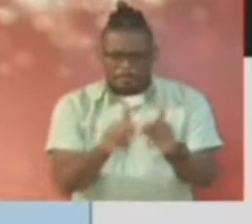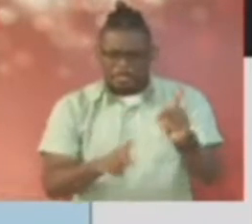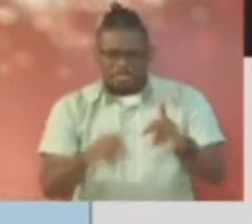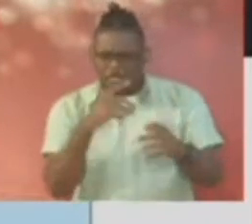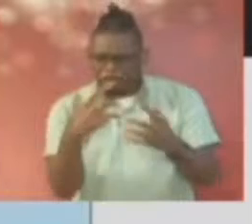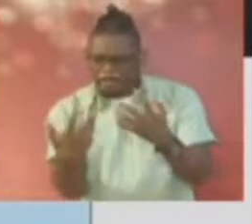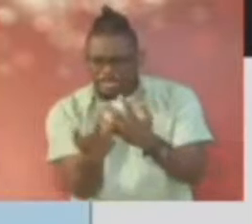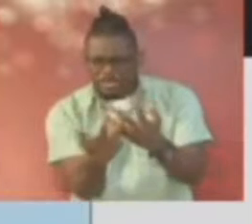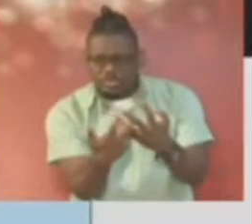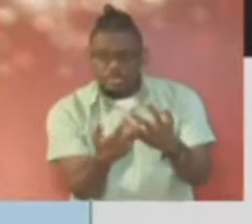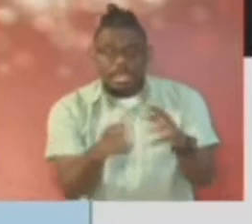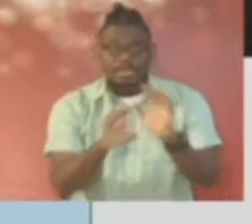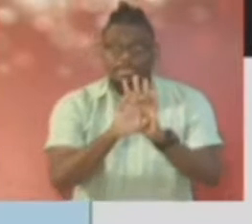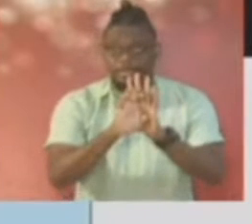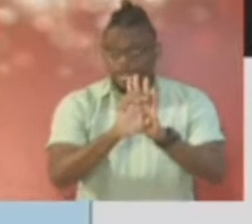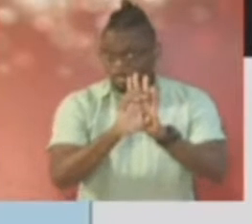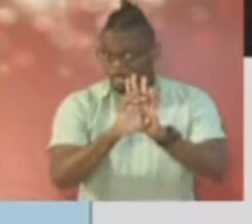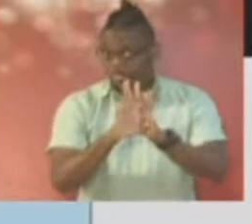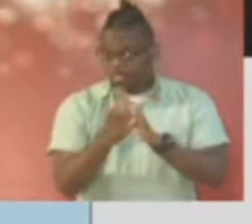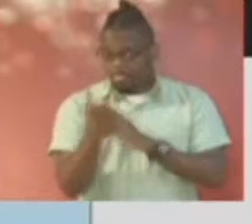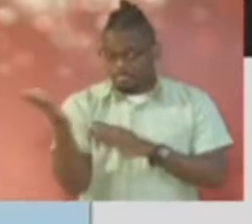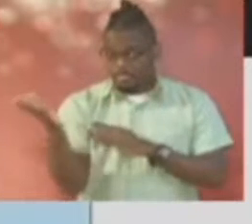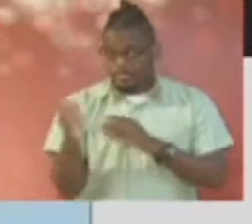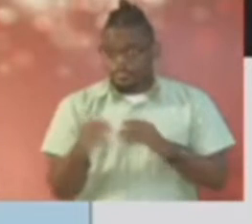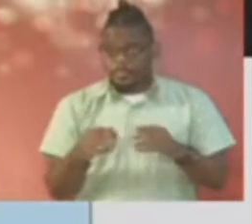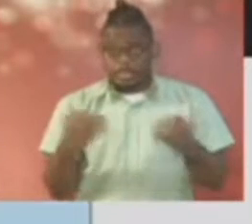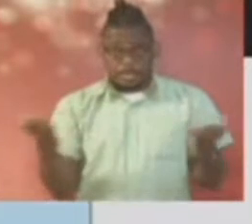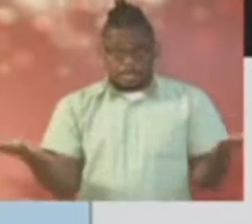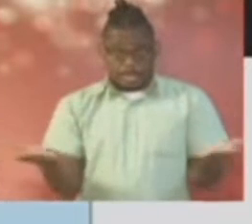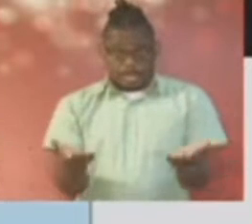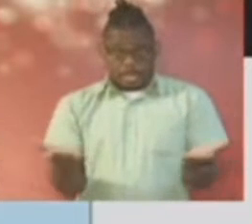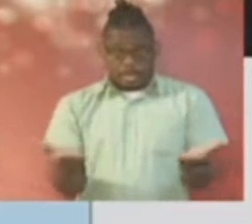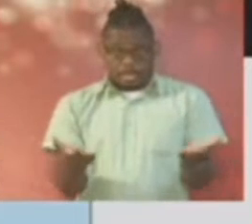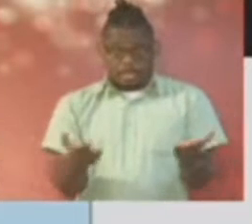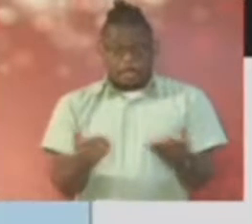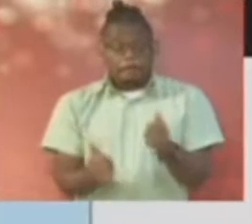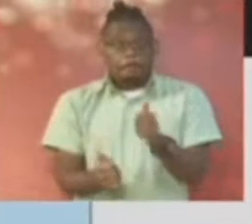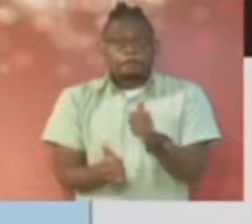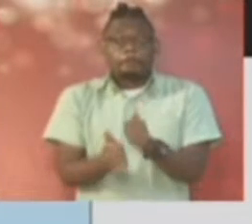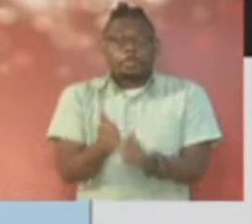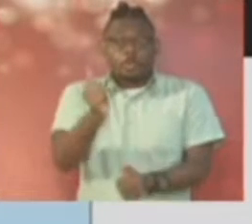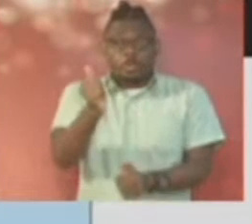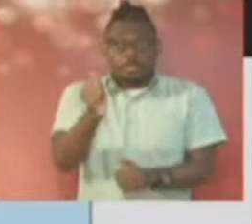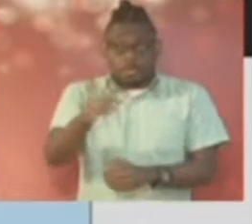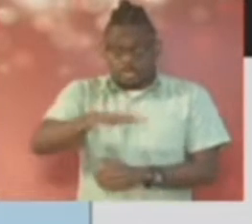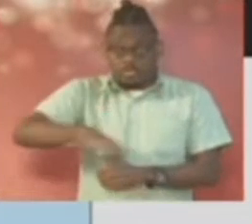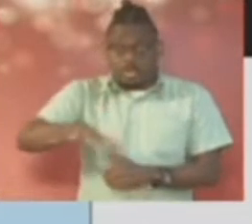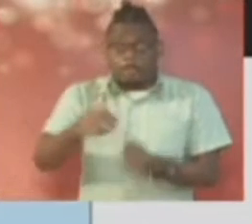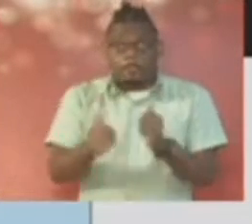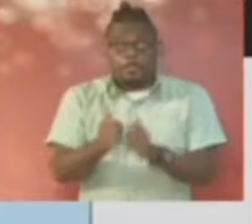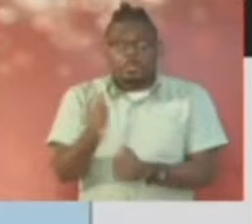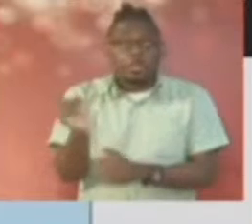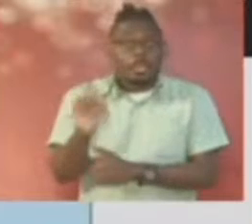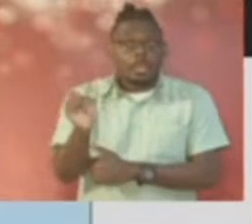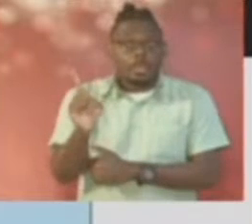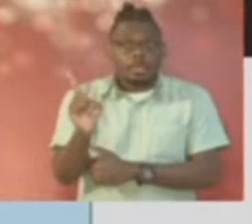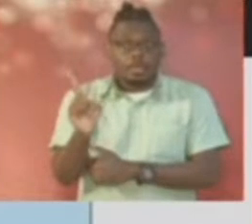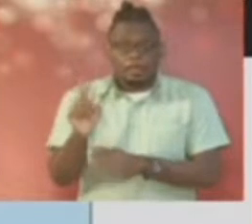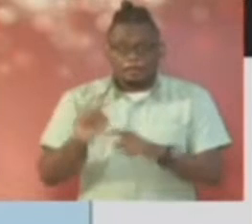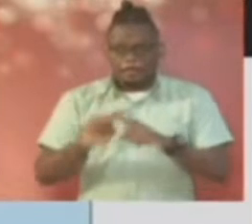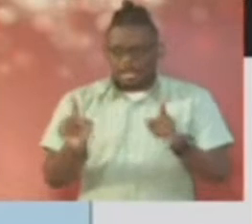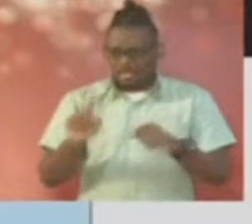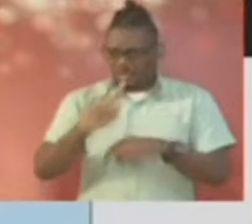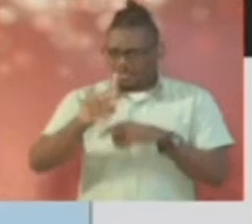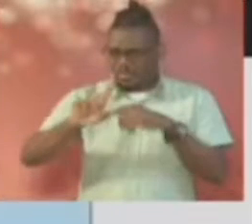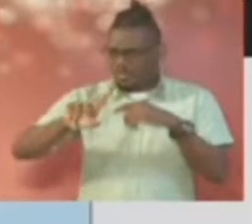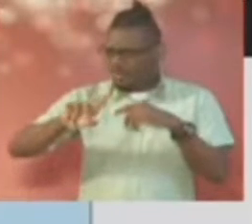St. Andrews and David. Here we have one of the higher rates across the country. However, when looking at the total number of cases